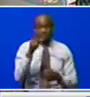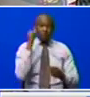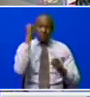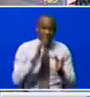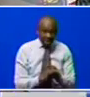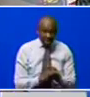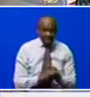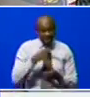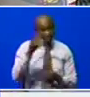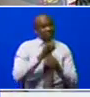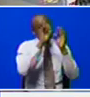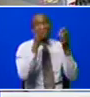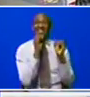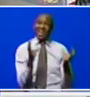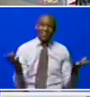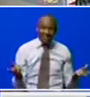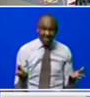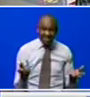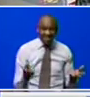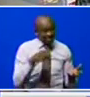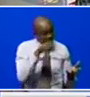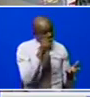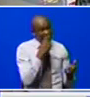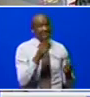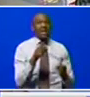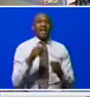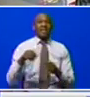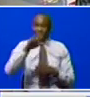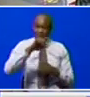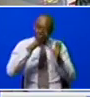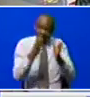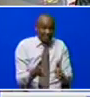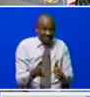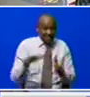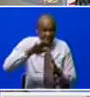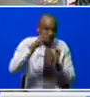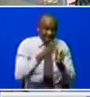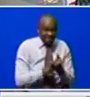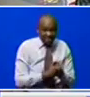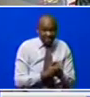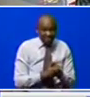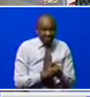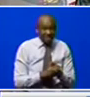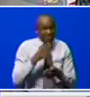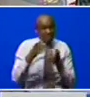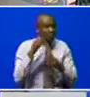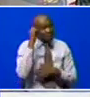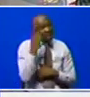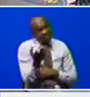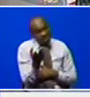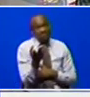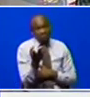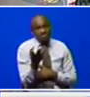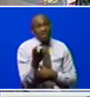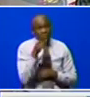And clearly they were not. But one was a teacher, one was an environmentalist. They would have had something to offer and they would have learnt a little bit out of